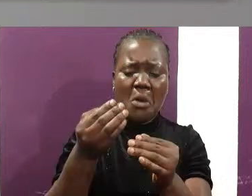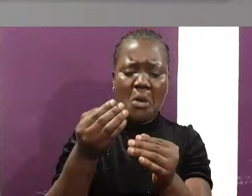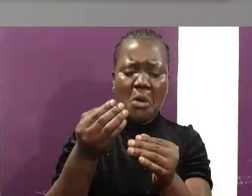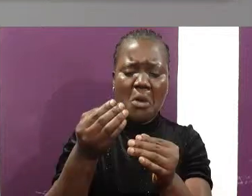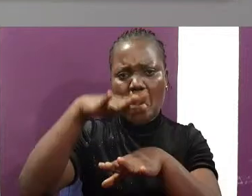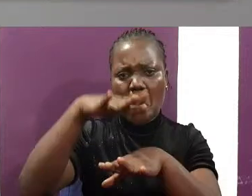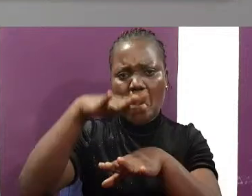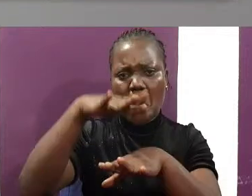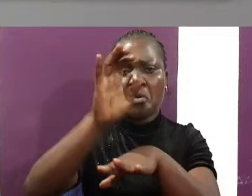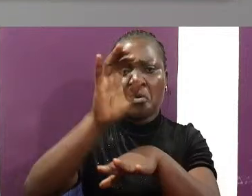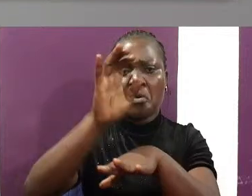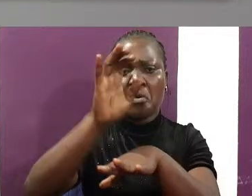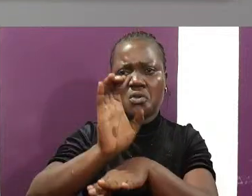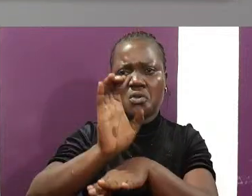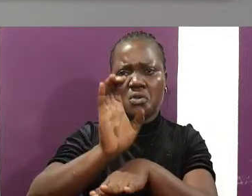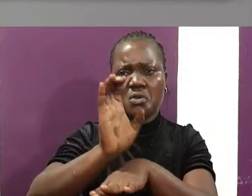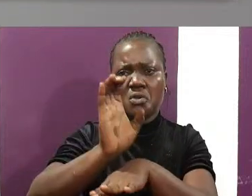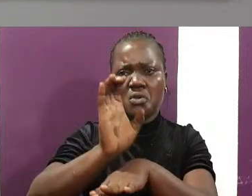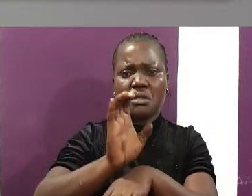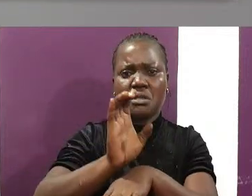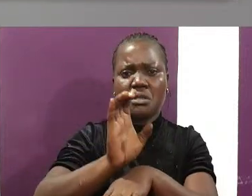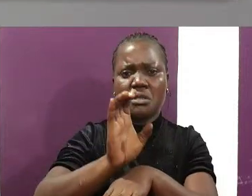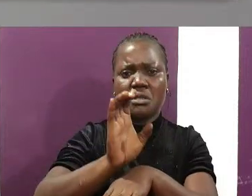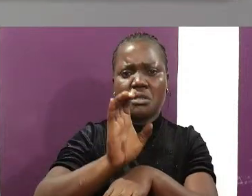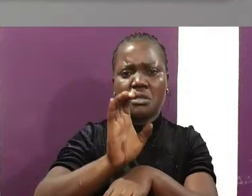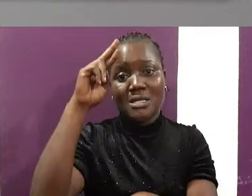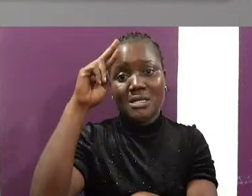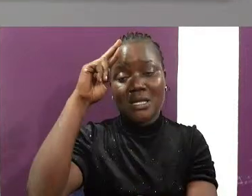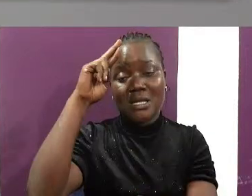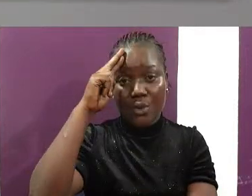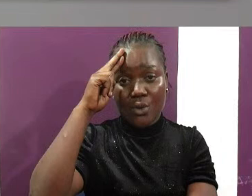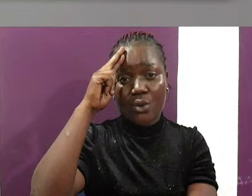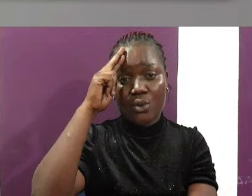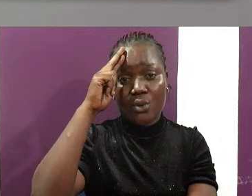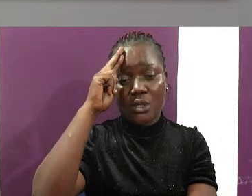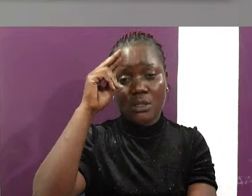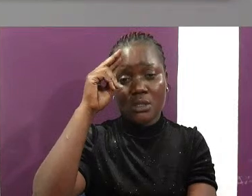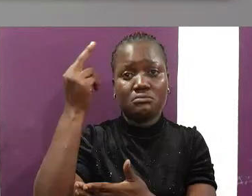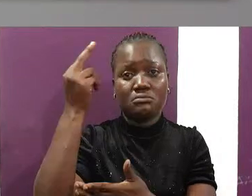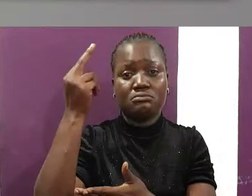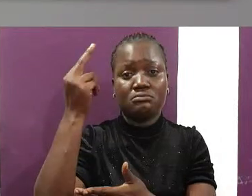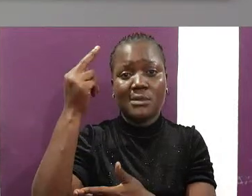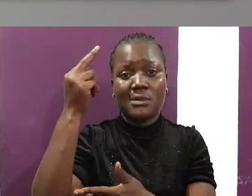There's a reason given by the Apostle Paul in Ephesians chapter